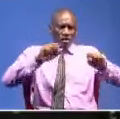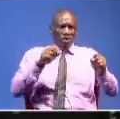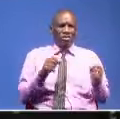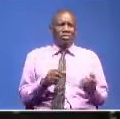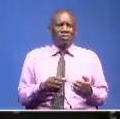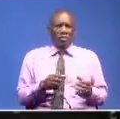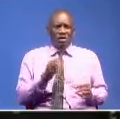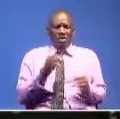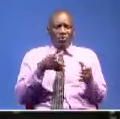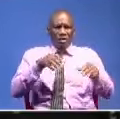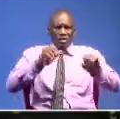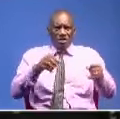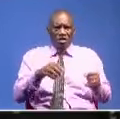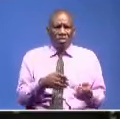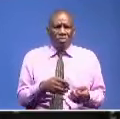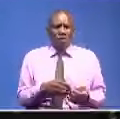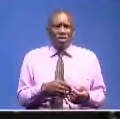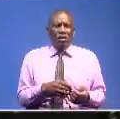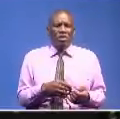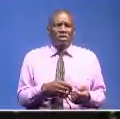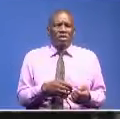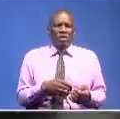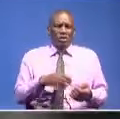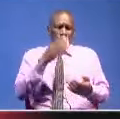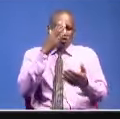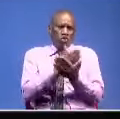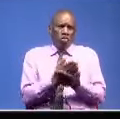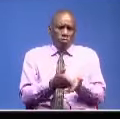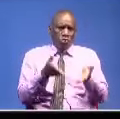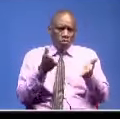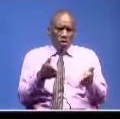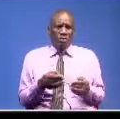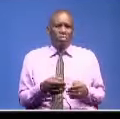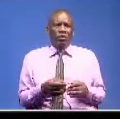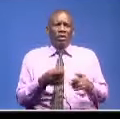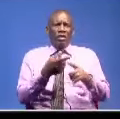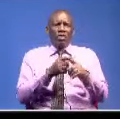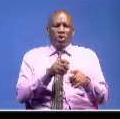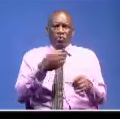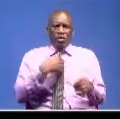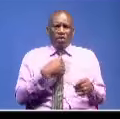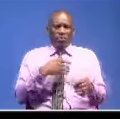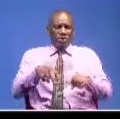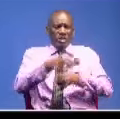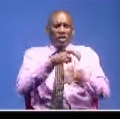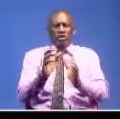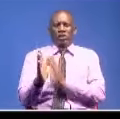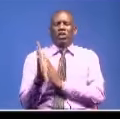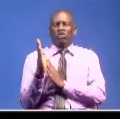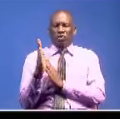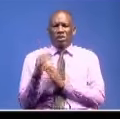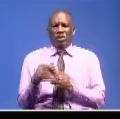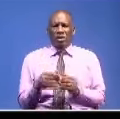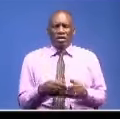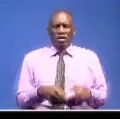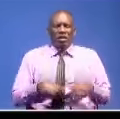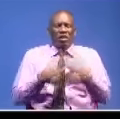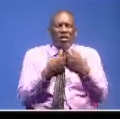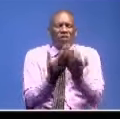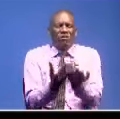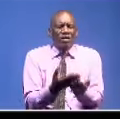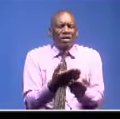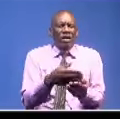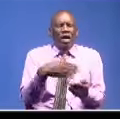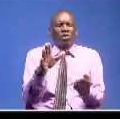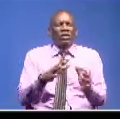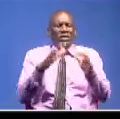this deal is brought or halted today as you walk out from here? And then there's the national security angle. Handing